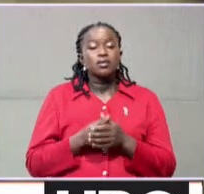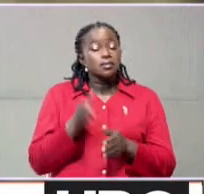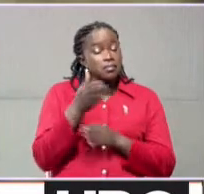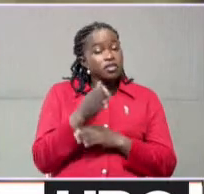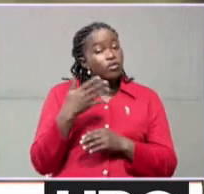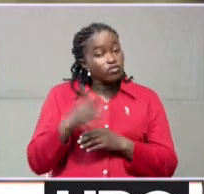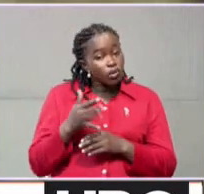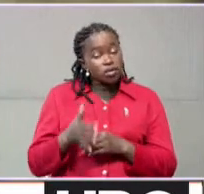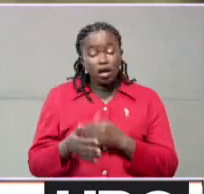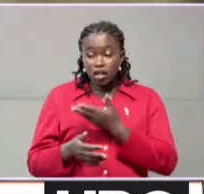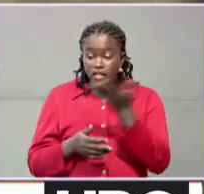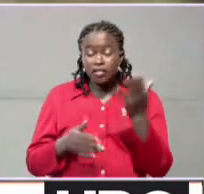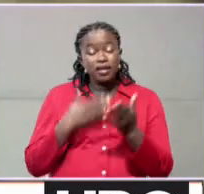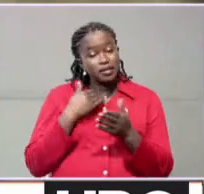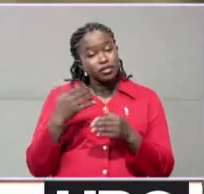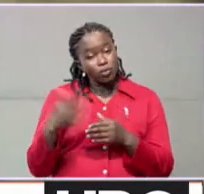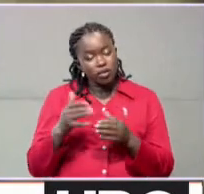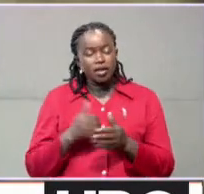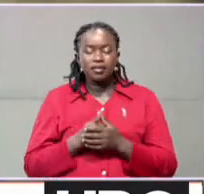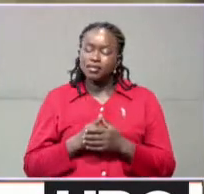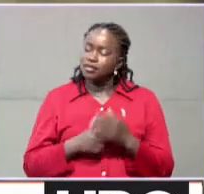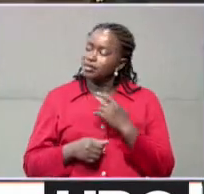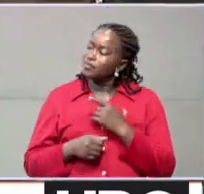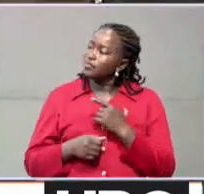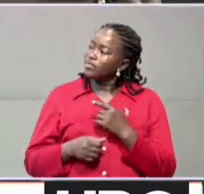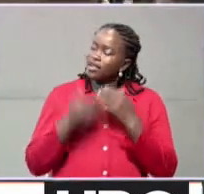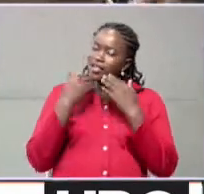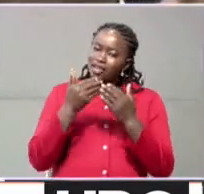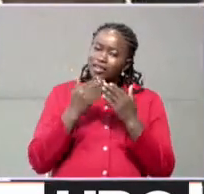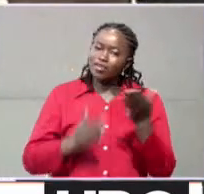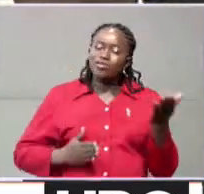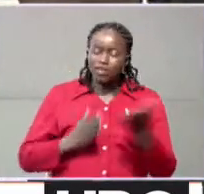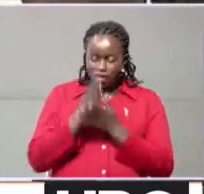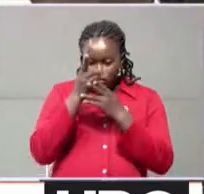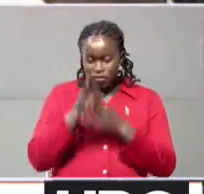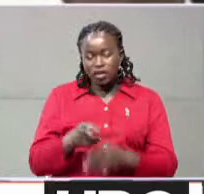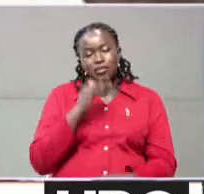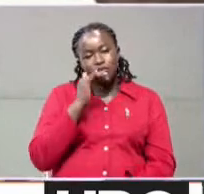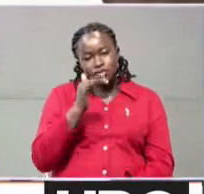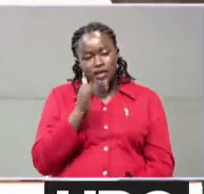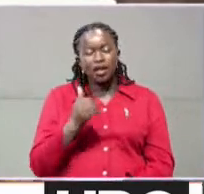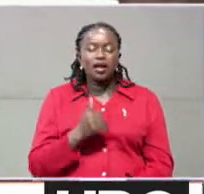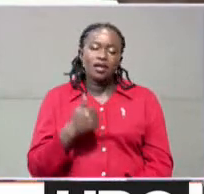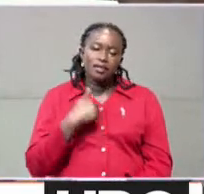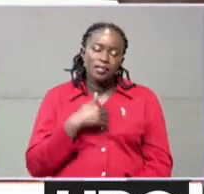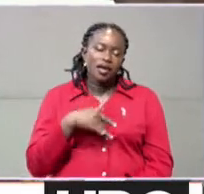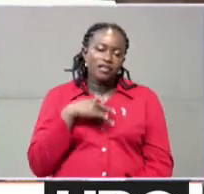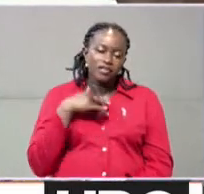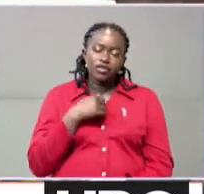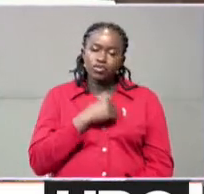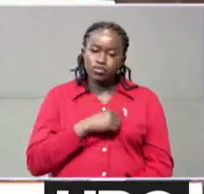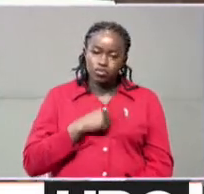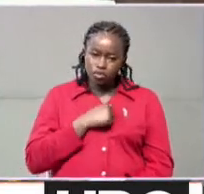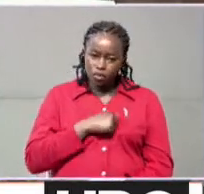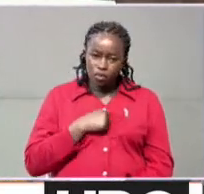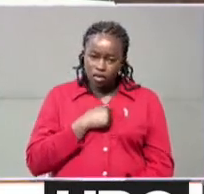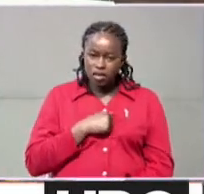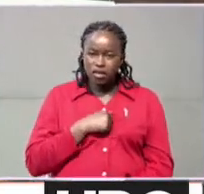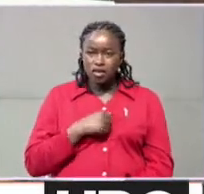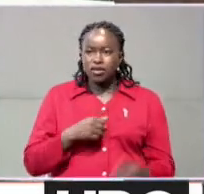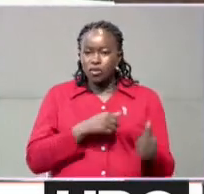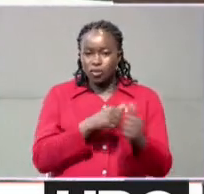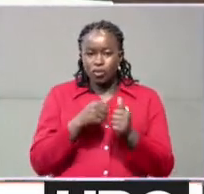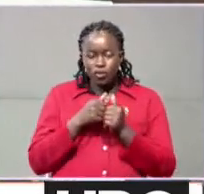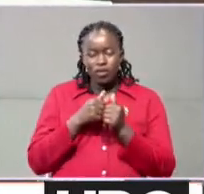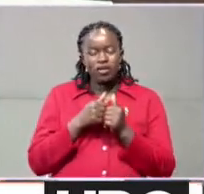too thank you right honourable speaker i sympathize with the honourable members